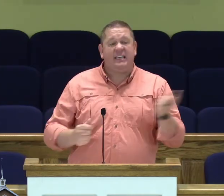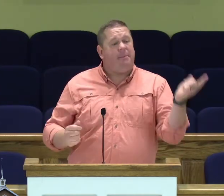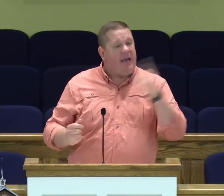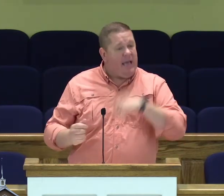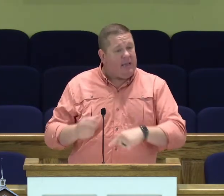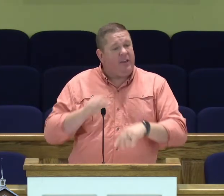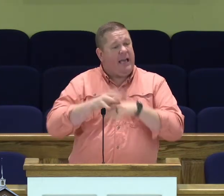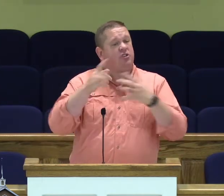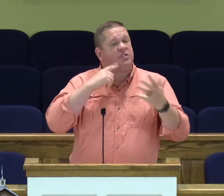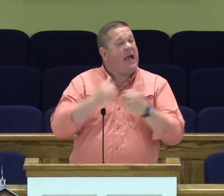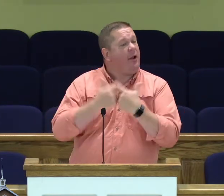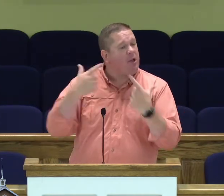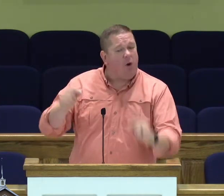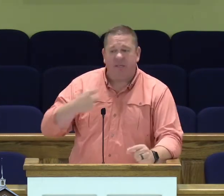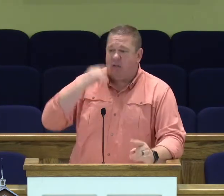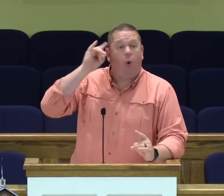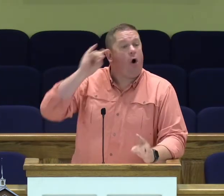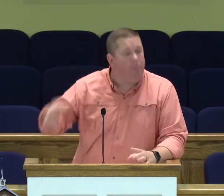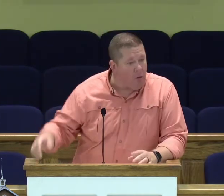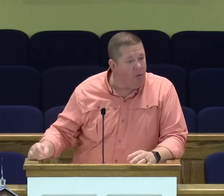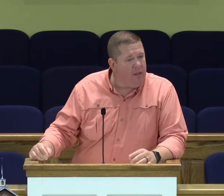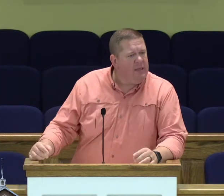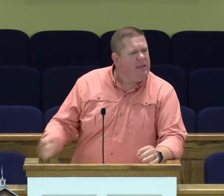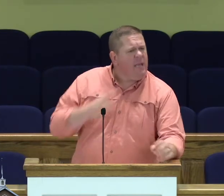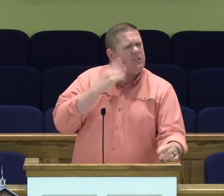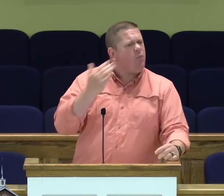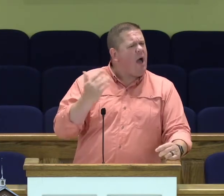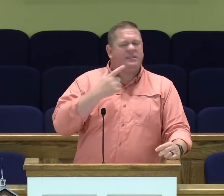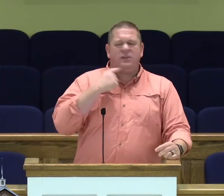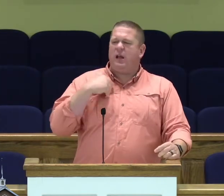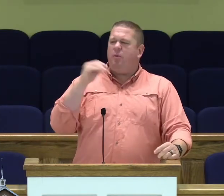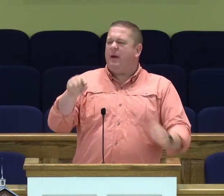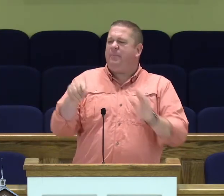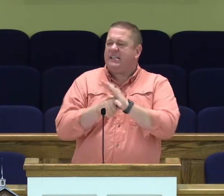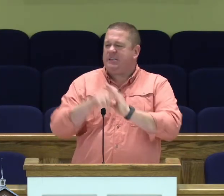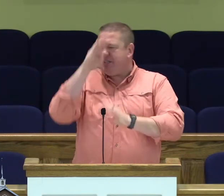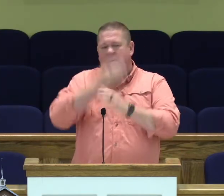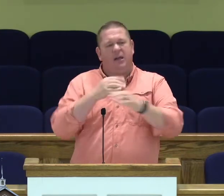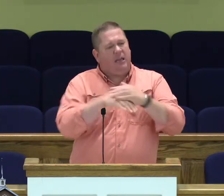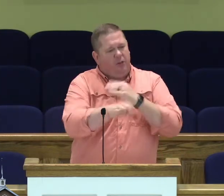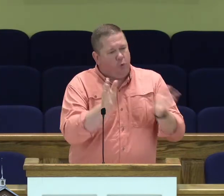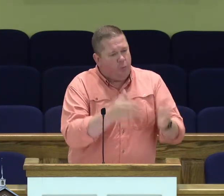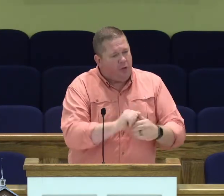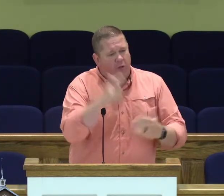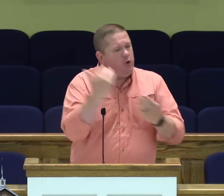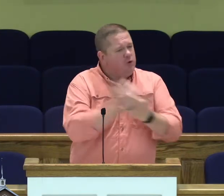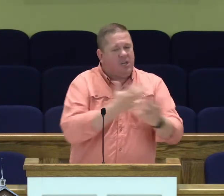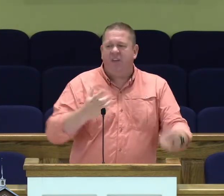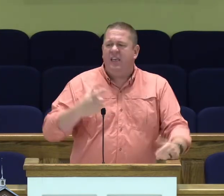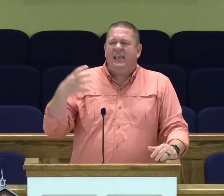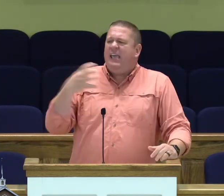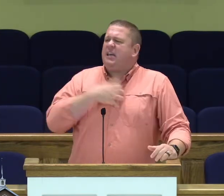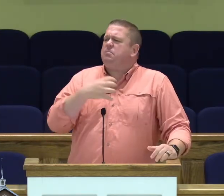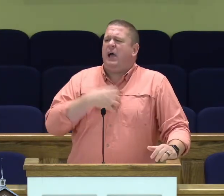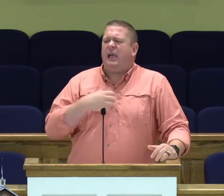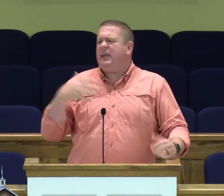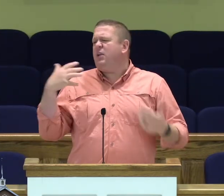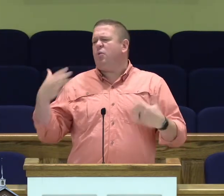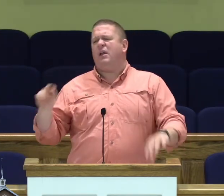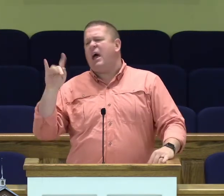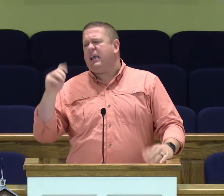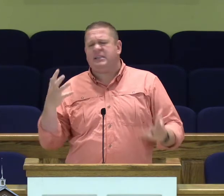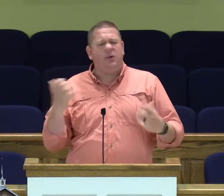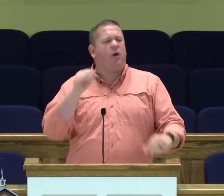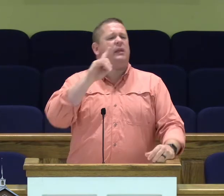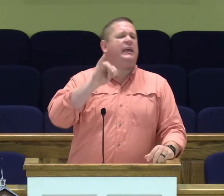passed. He came back, and the counselor said, how'd it go? And he said, horrible. He said, why? He said, when I put my pessimist son into the room with all the new stuff, he complained he didn't